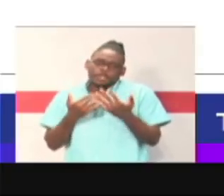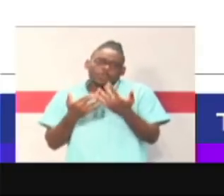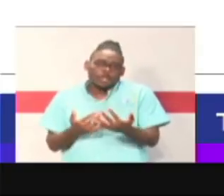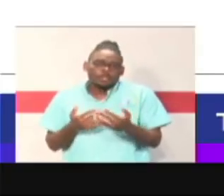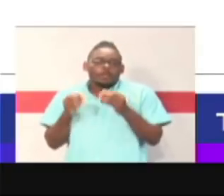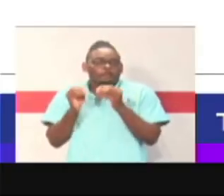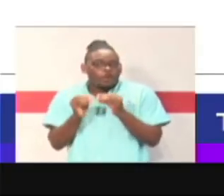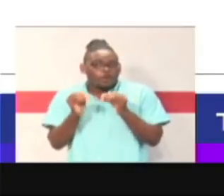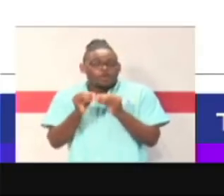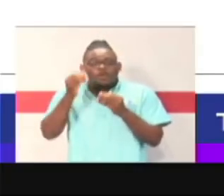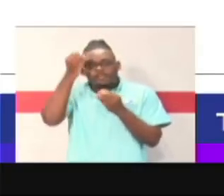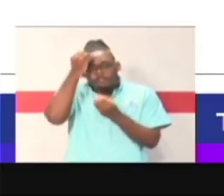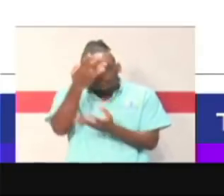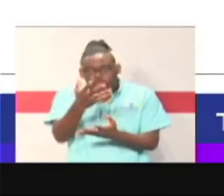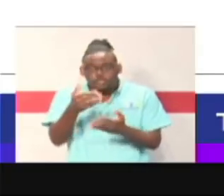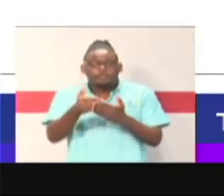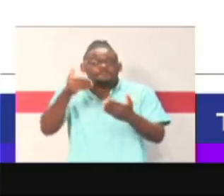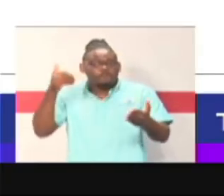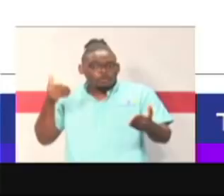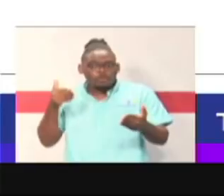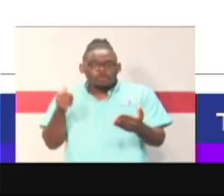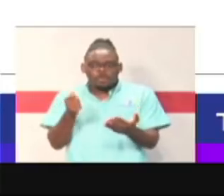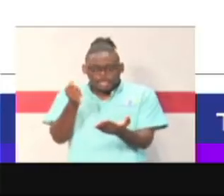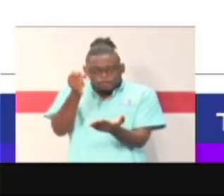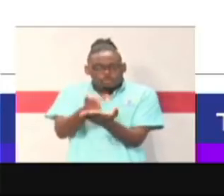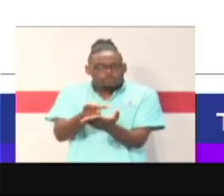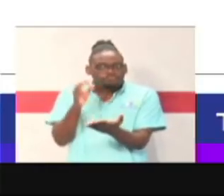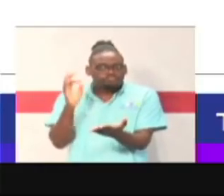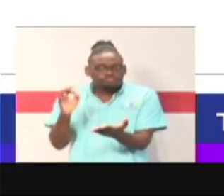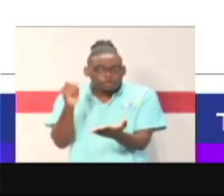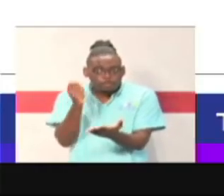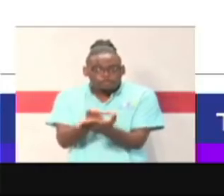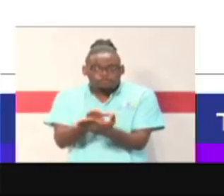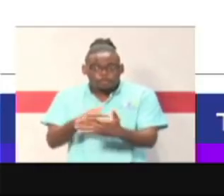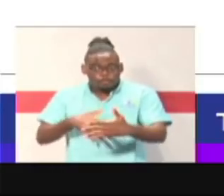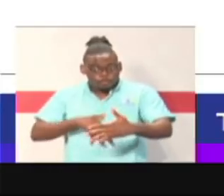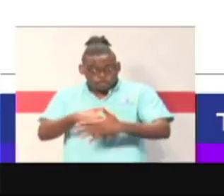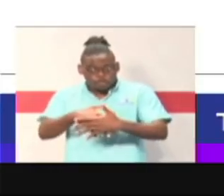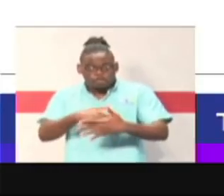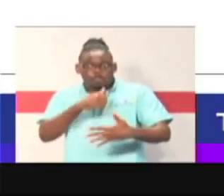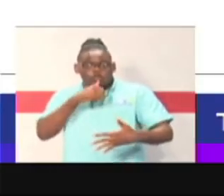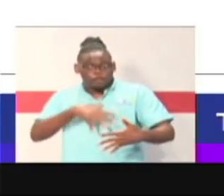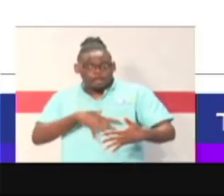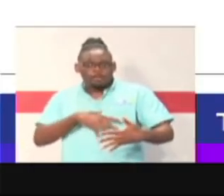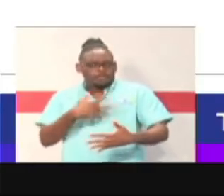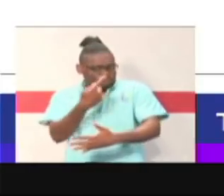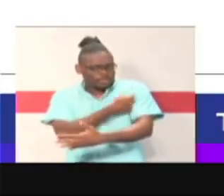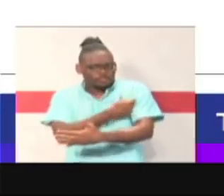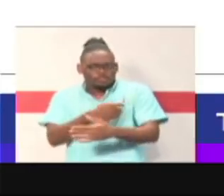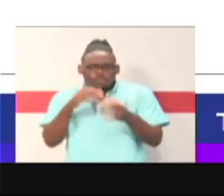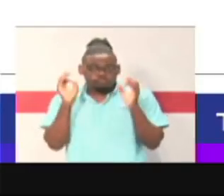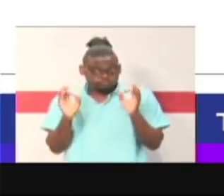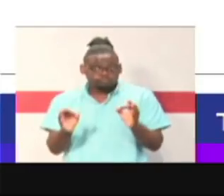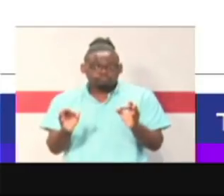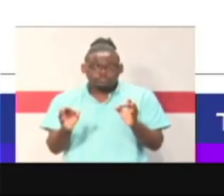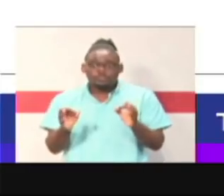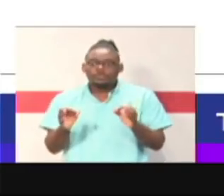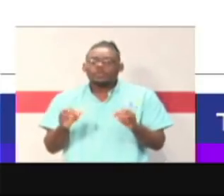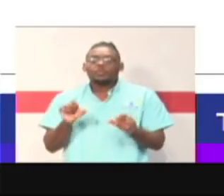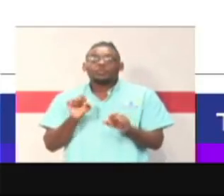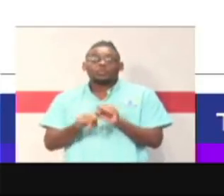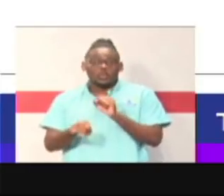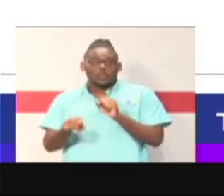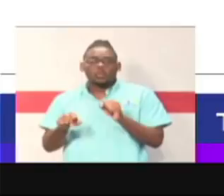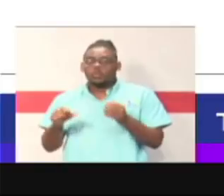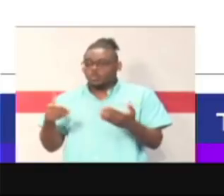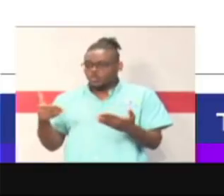allowed vaccination in our pregnant women in Trinidad and Tobago. So this information is updated information. I